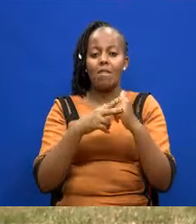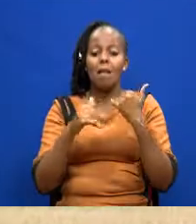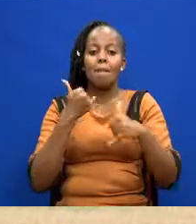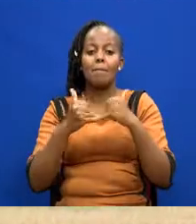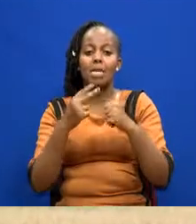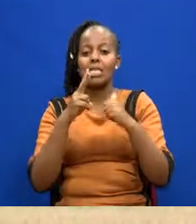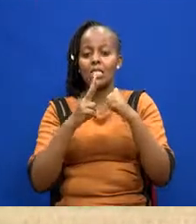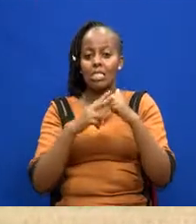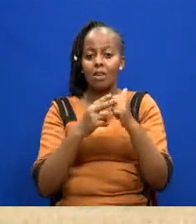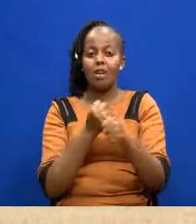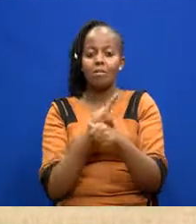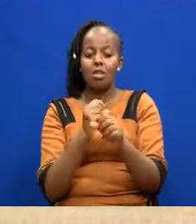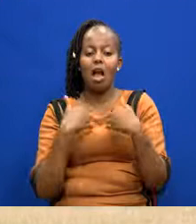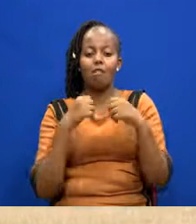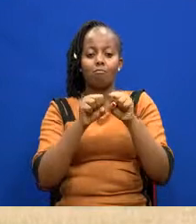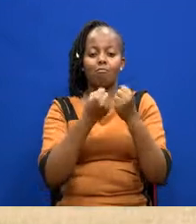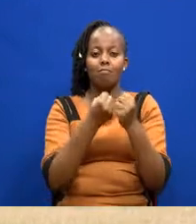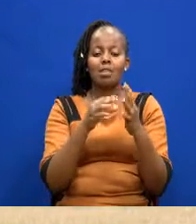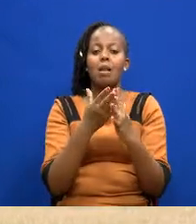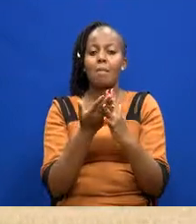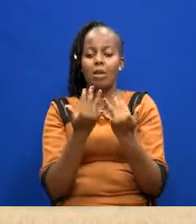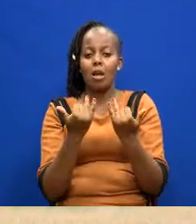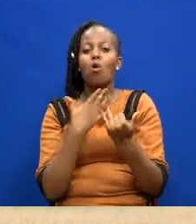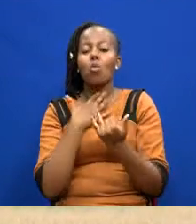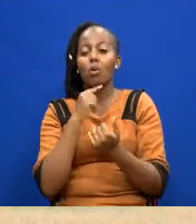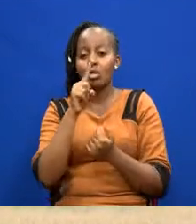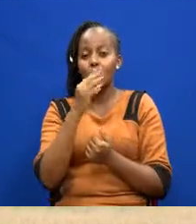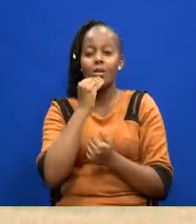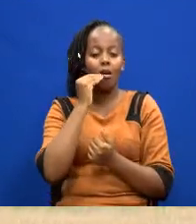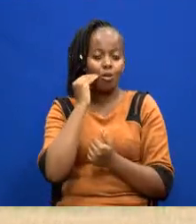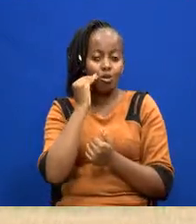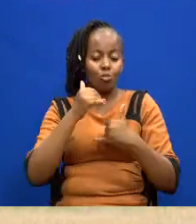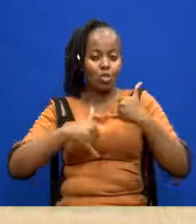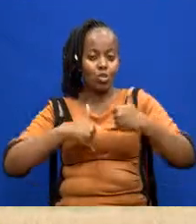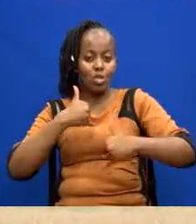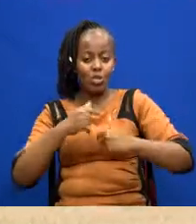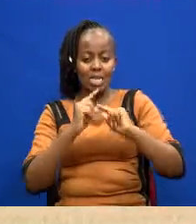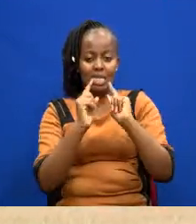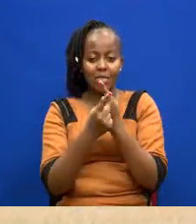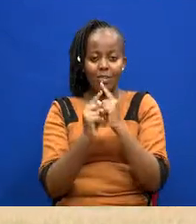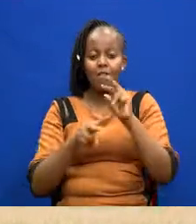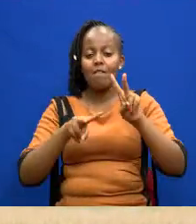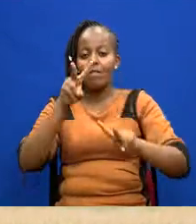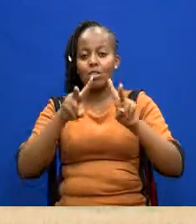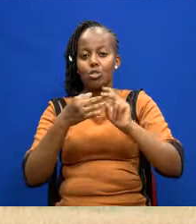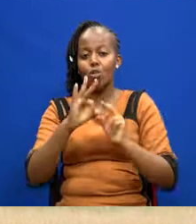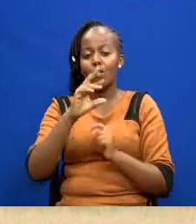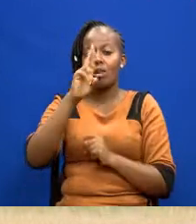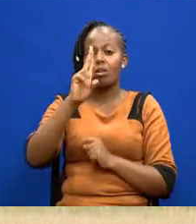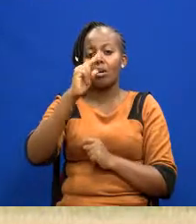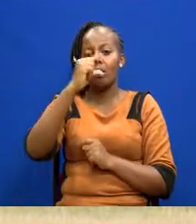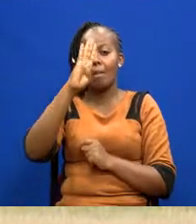7 minutes with a break in between. So we want you at home to enjoy those different variations of rugby